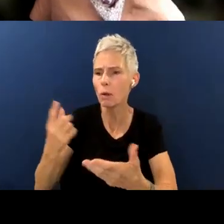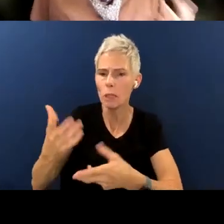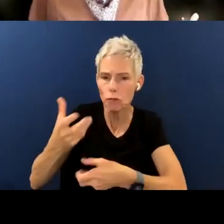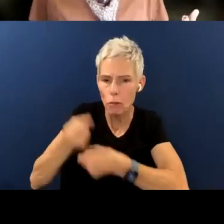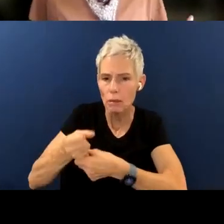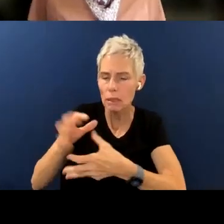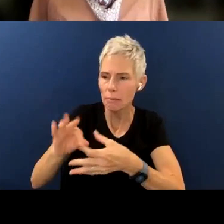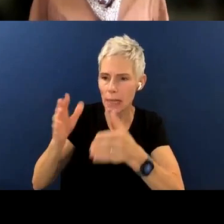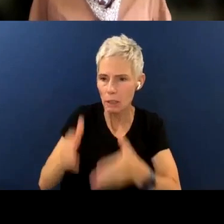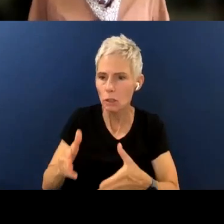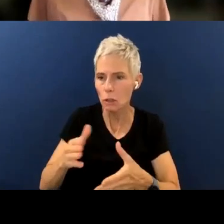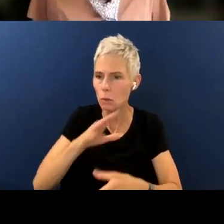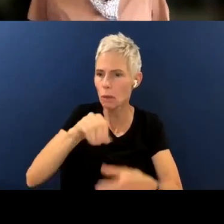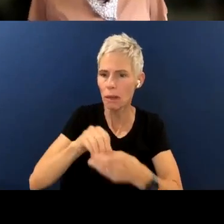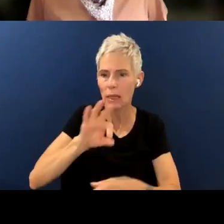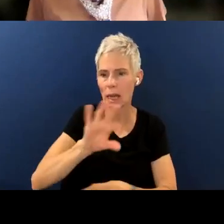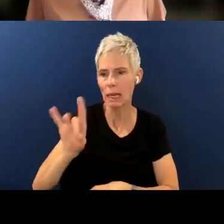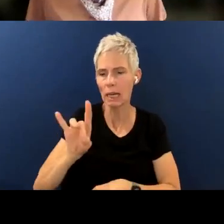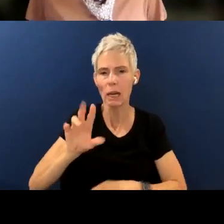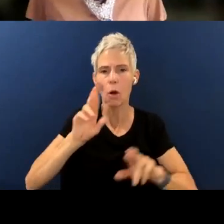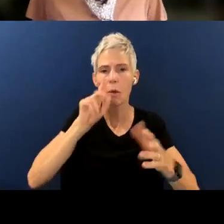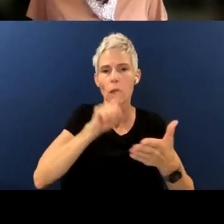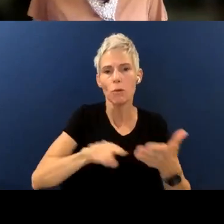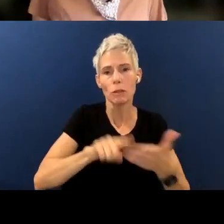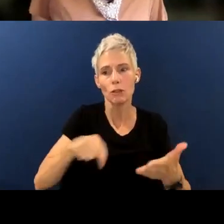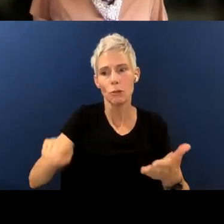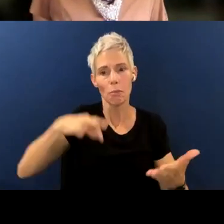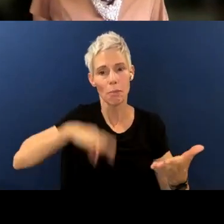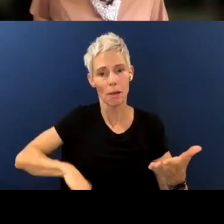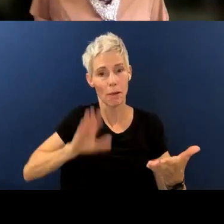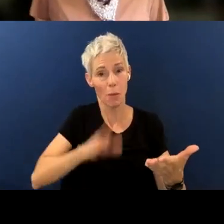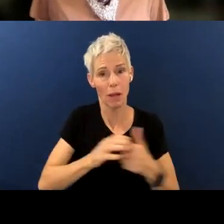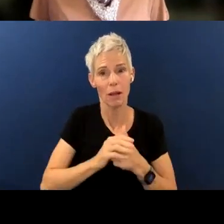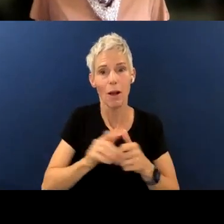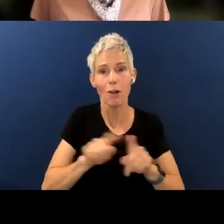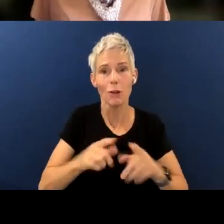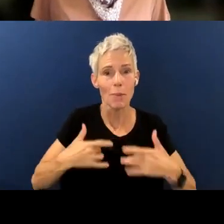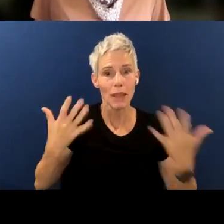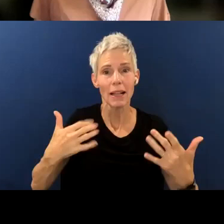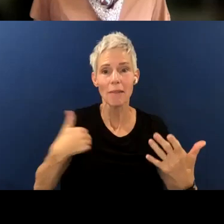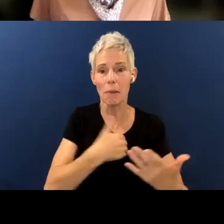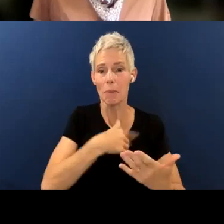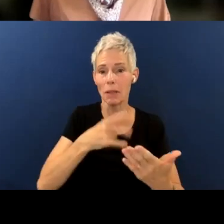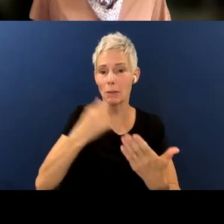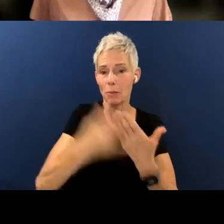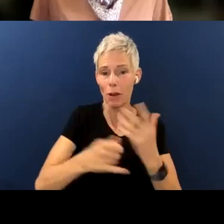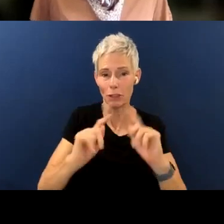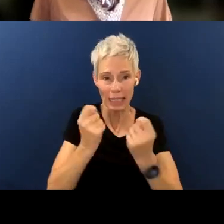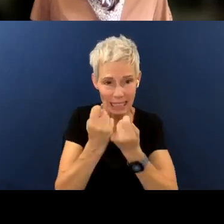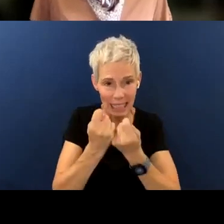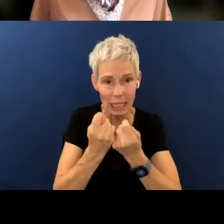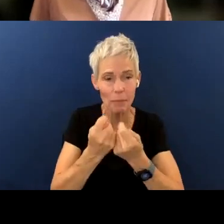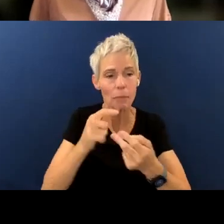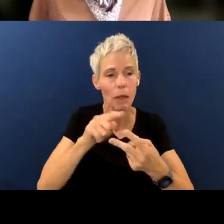988. I hope this research is helpful. And I'm also delighted that we have some members of our project team, Derek Feldman and Carissa